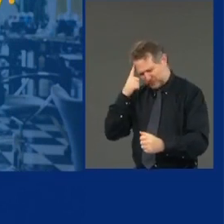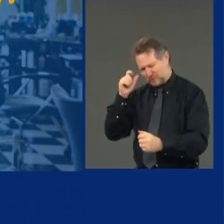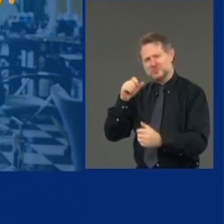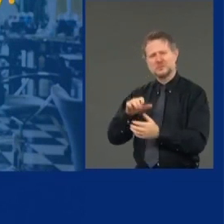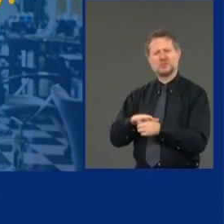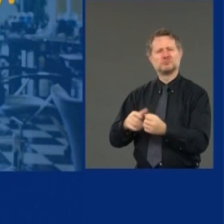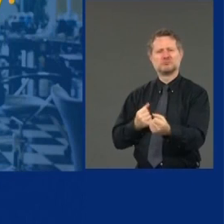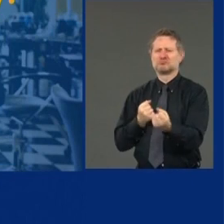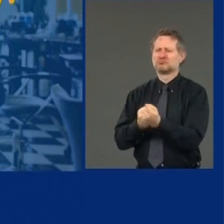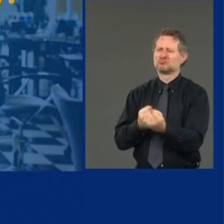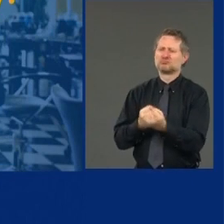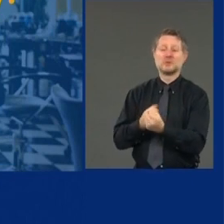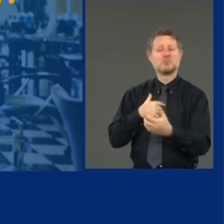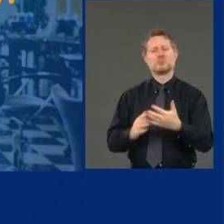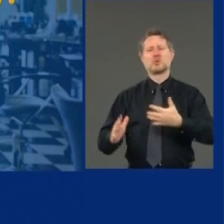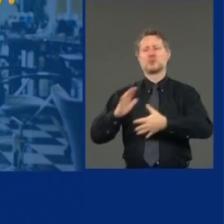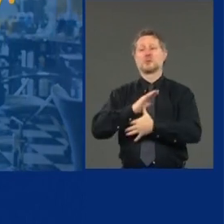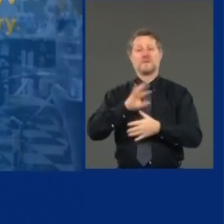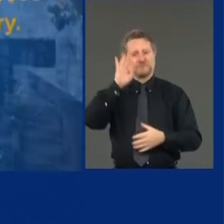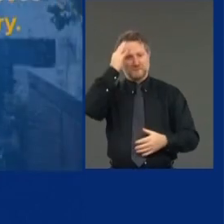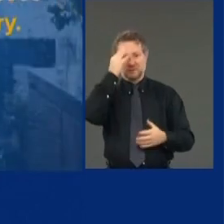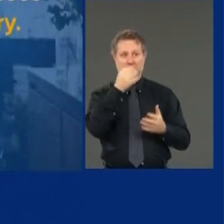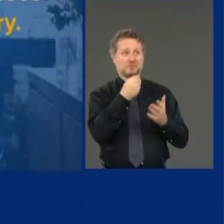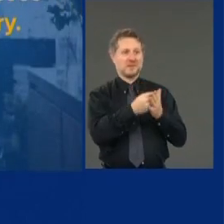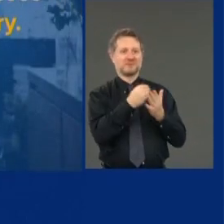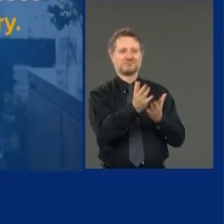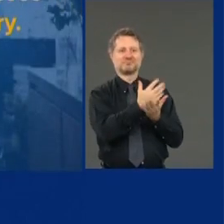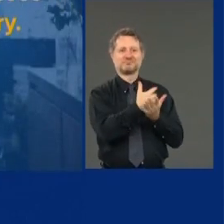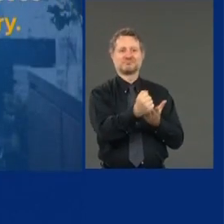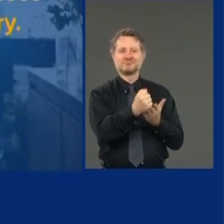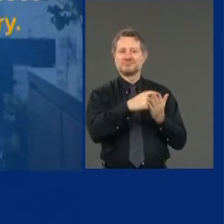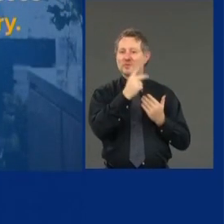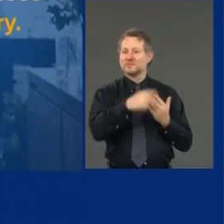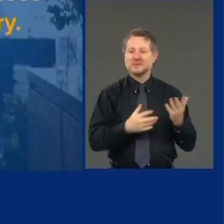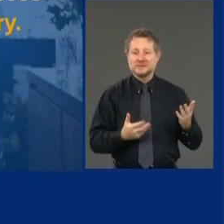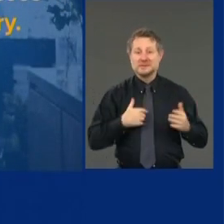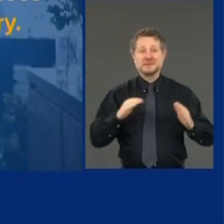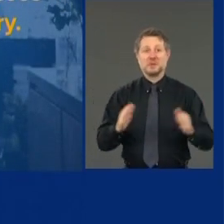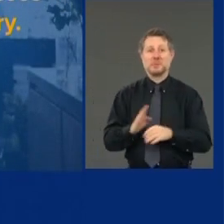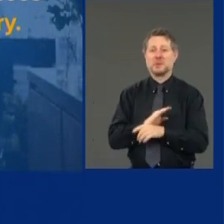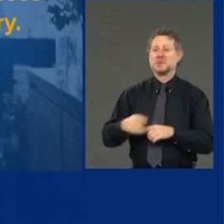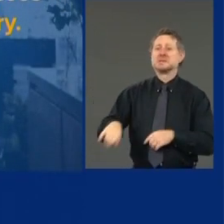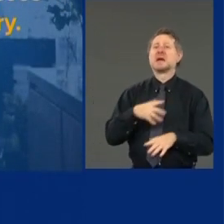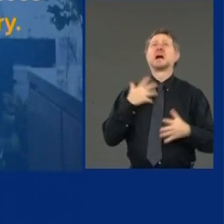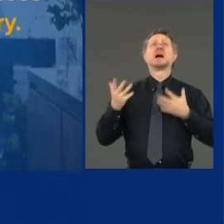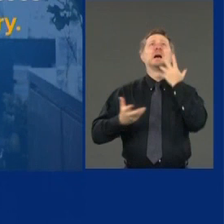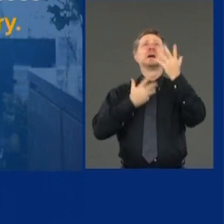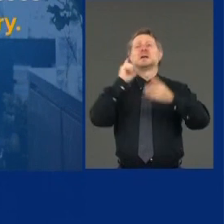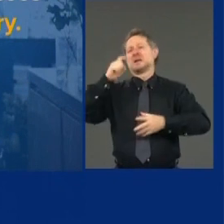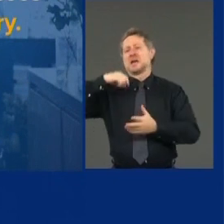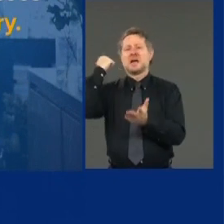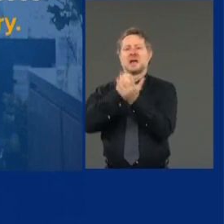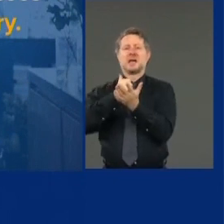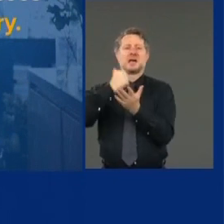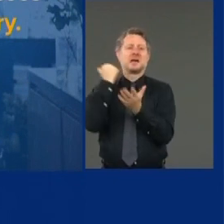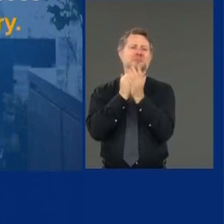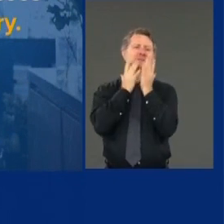out of money, and small businesses are taking a real beating in this situation. They